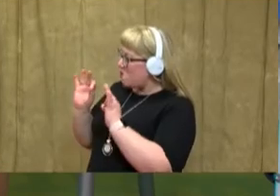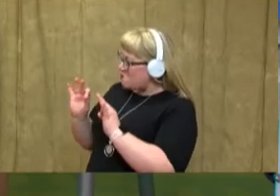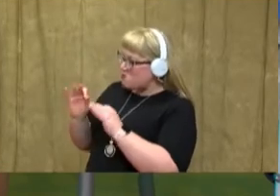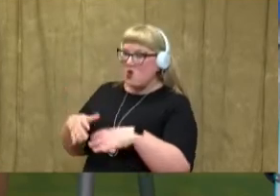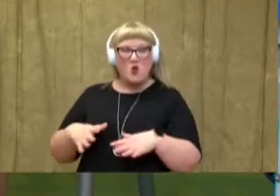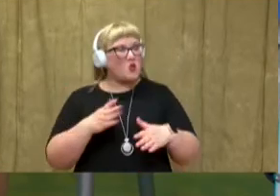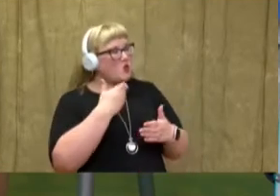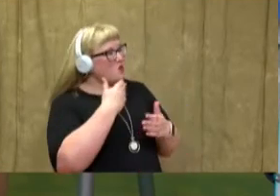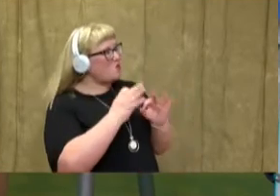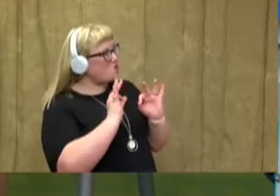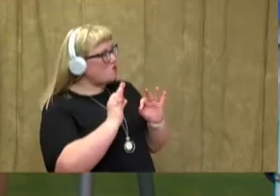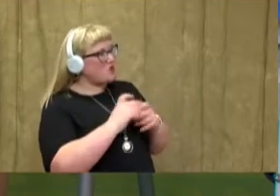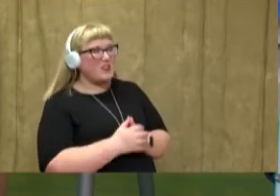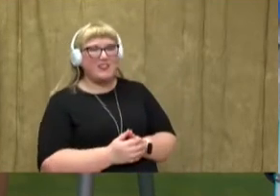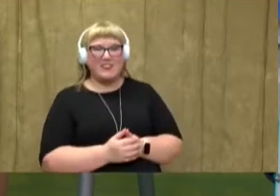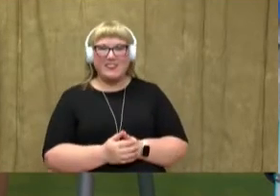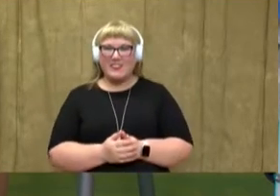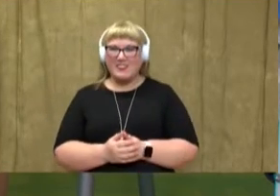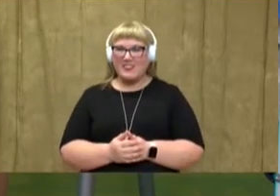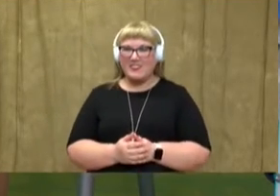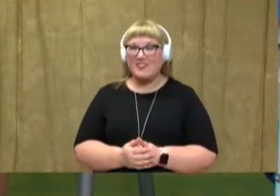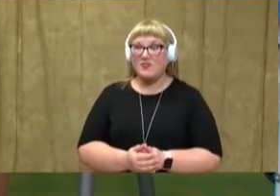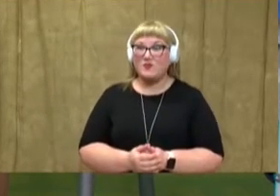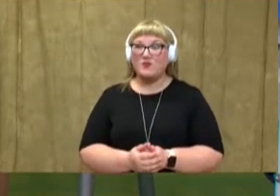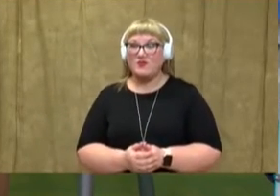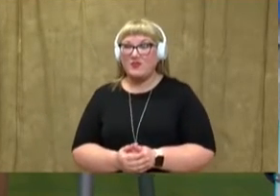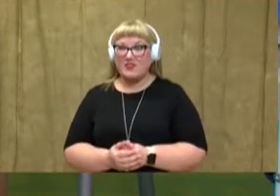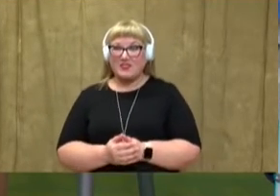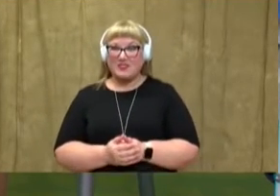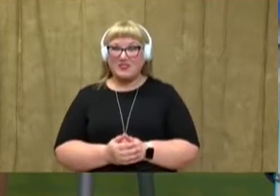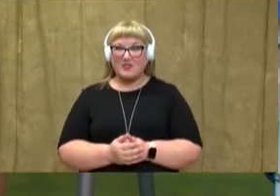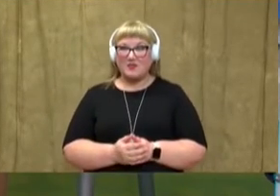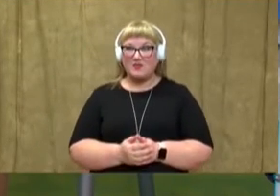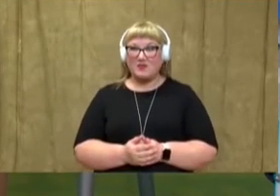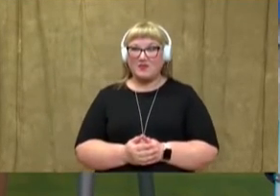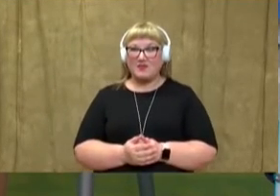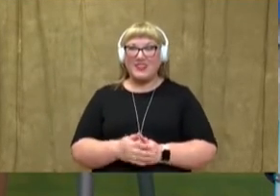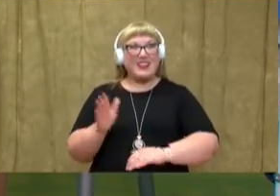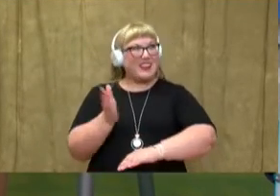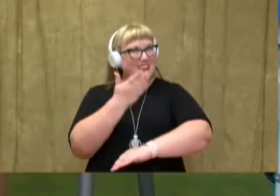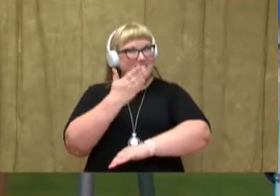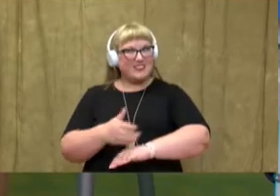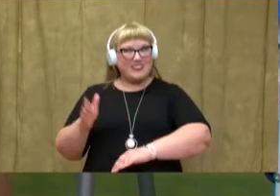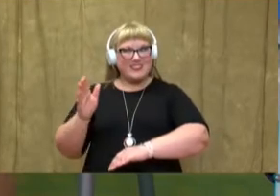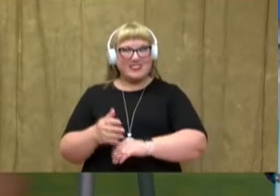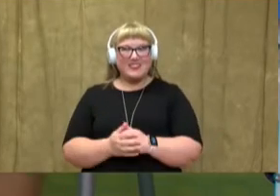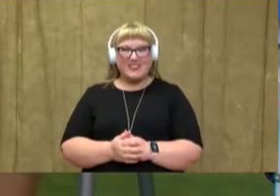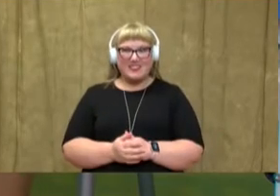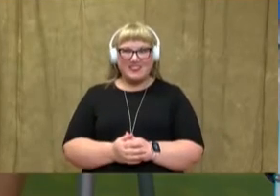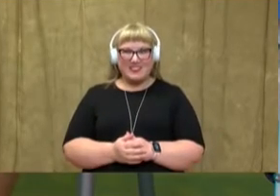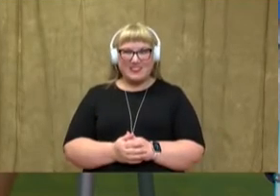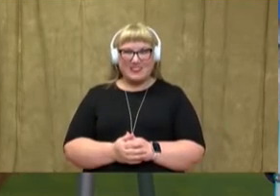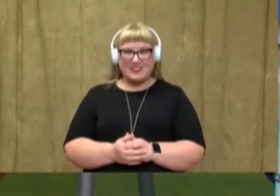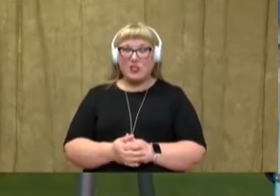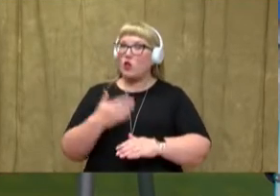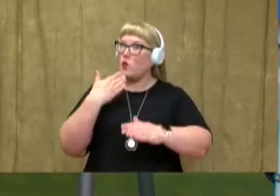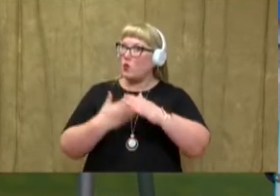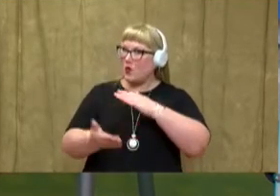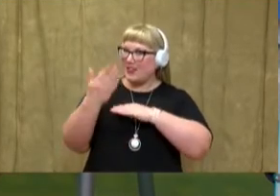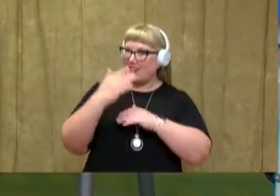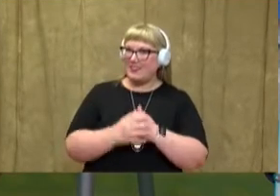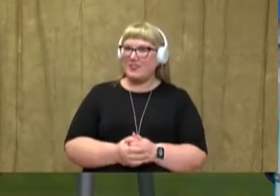estoy feliz. Yo estoy feliz. All right. Vamos a cantar. Let's sing. All right. Buenos dias song.